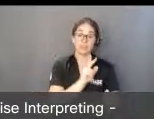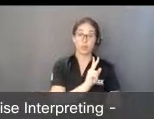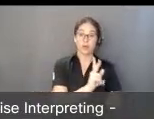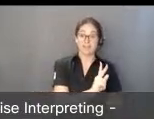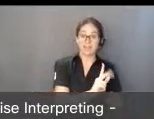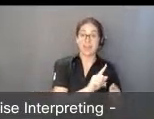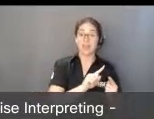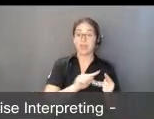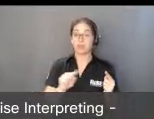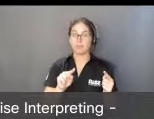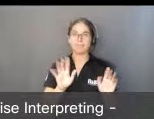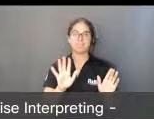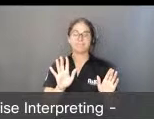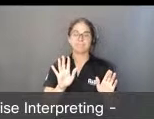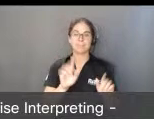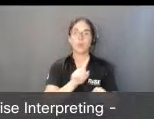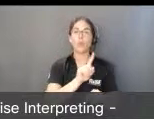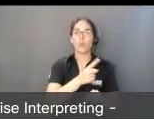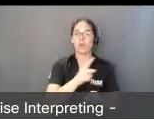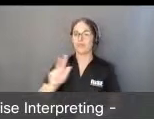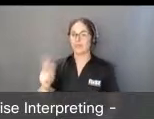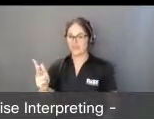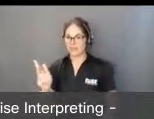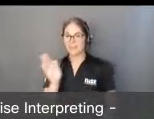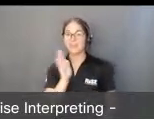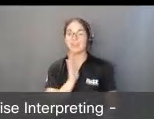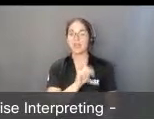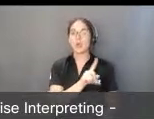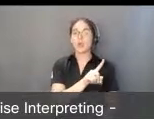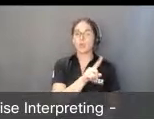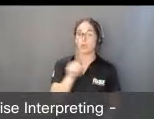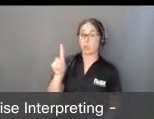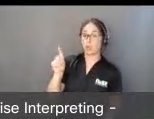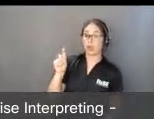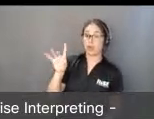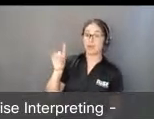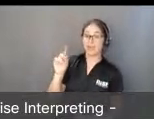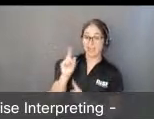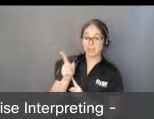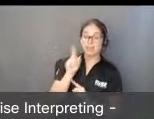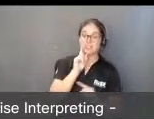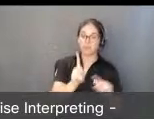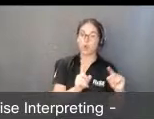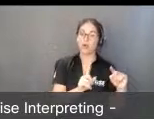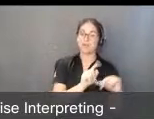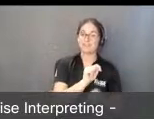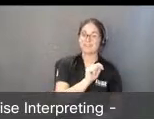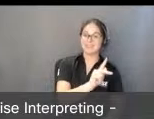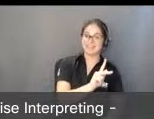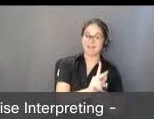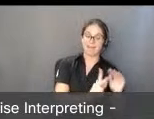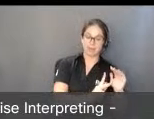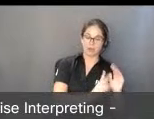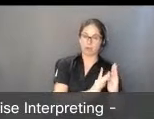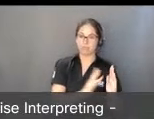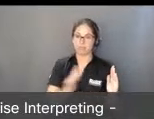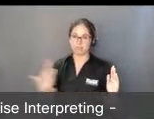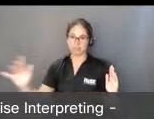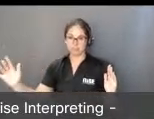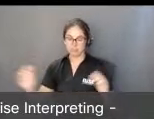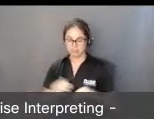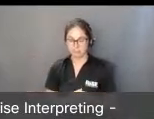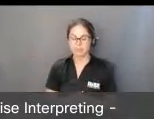or excuse me, 1 through 3, and 180 minutes for TK and kindergarten. And